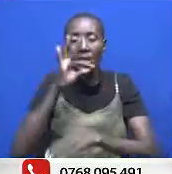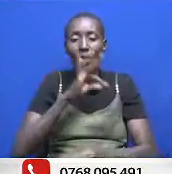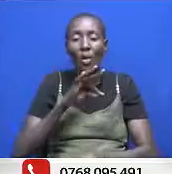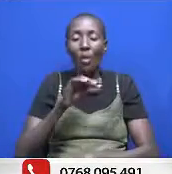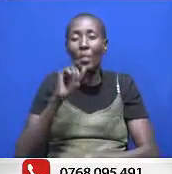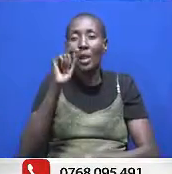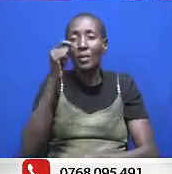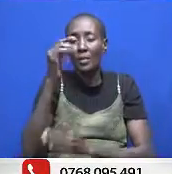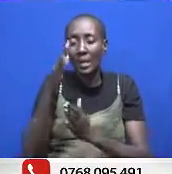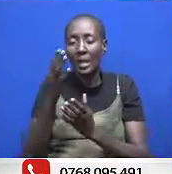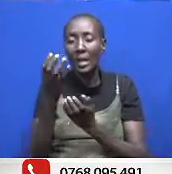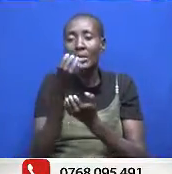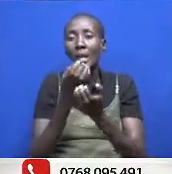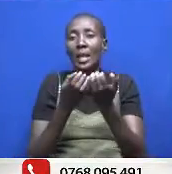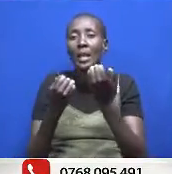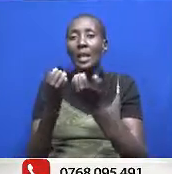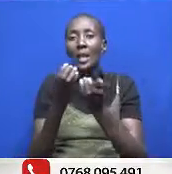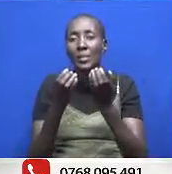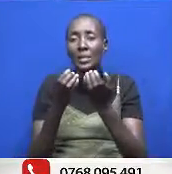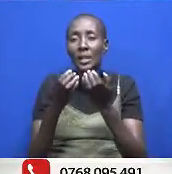katika biashara za nje ya nchi.